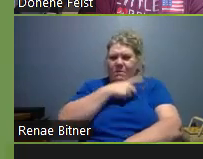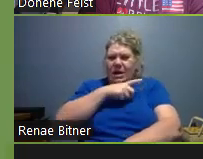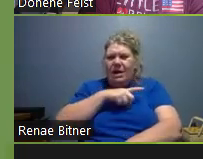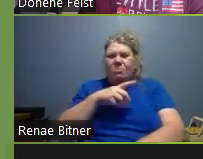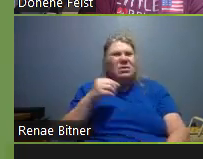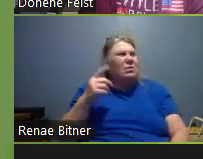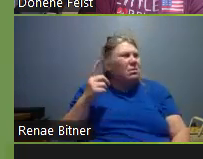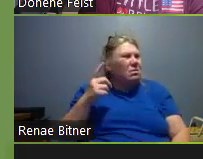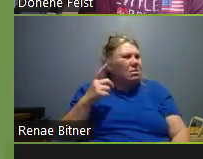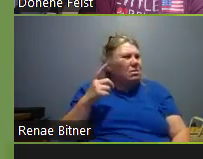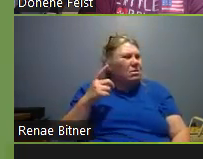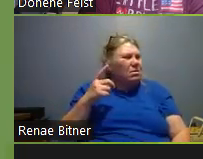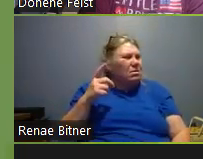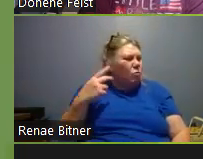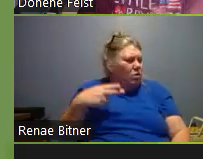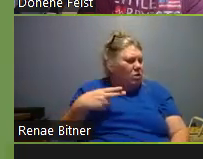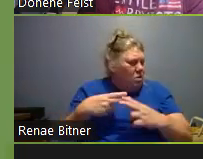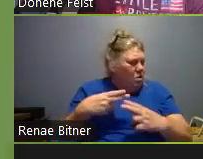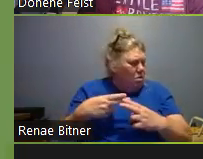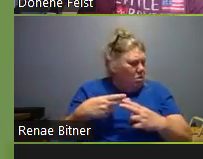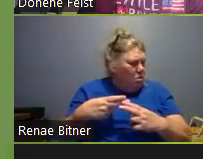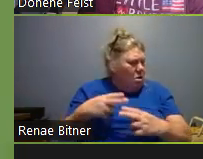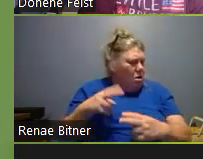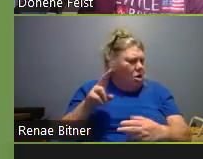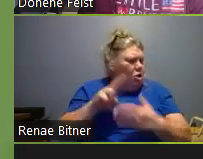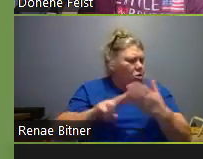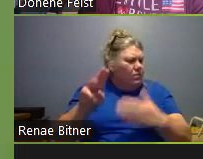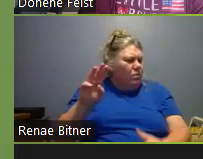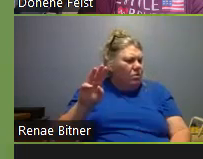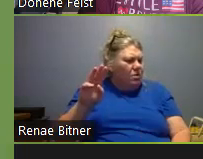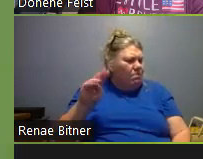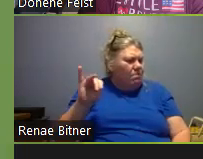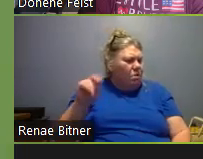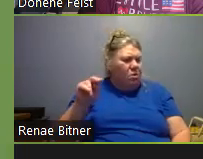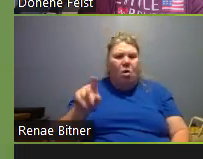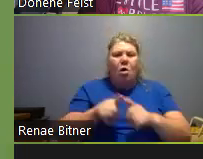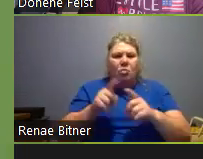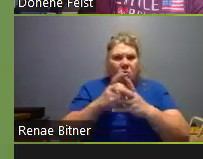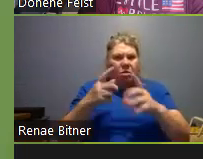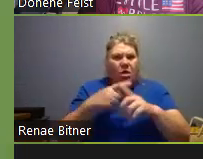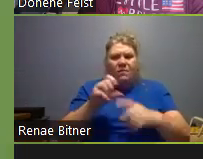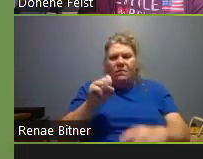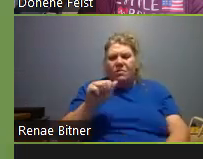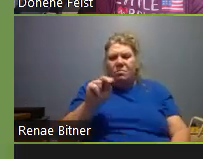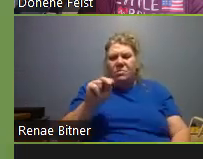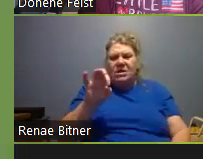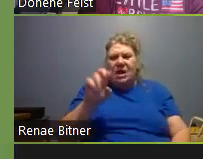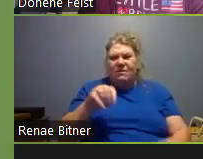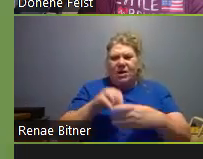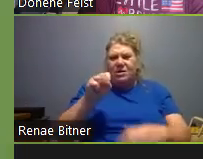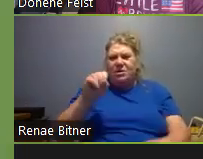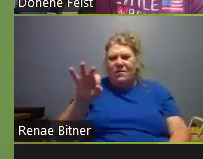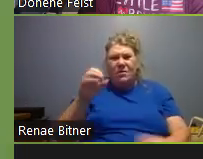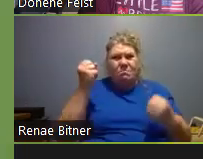what is that called? U of M. And then we also get a lot from Sanford and Sioux Falls too, because there's a lot of our North